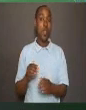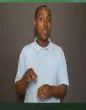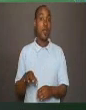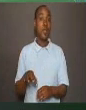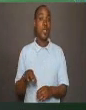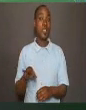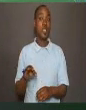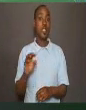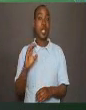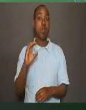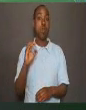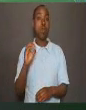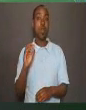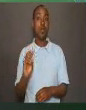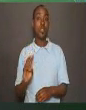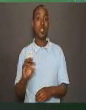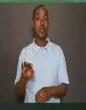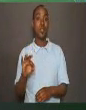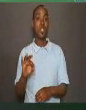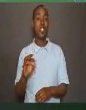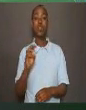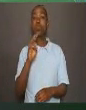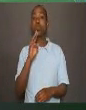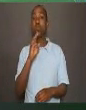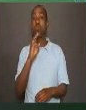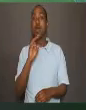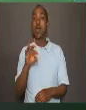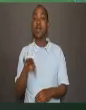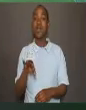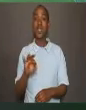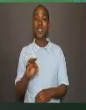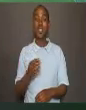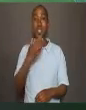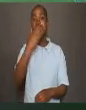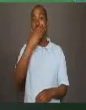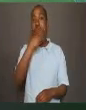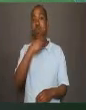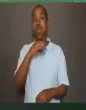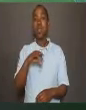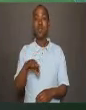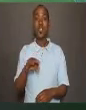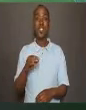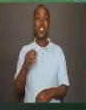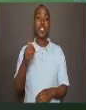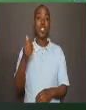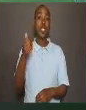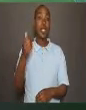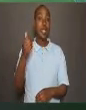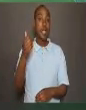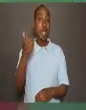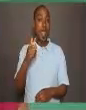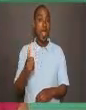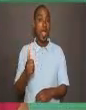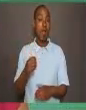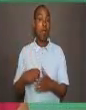of carbon dioxide, water vapor, and heat in the air we exhale.